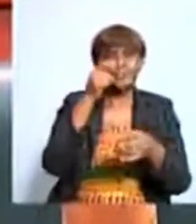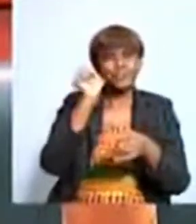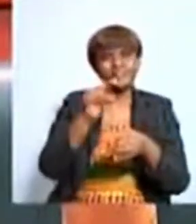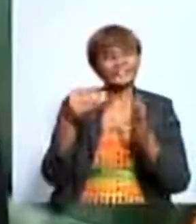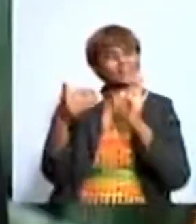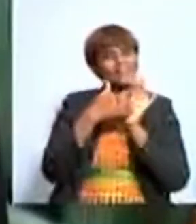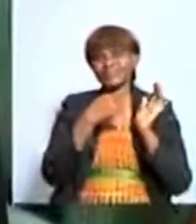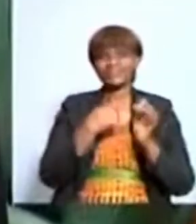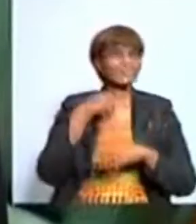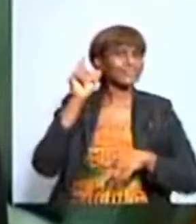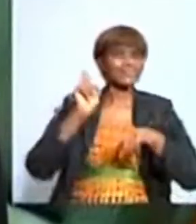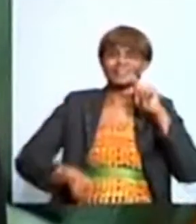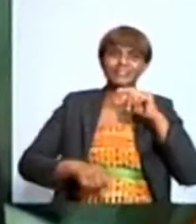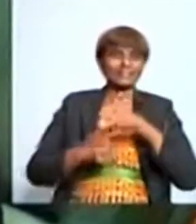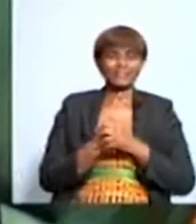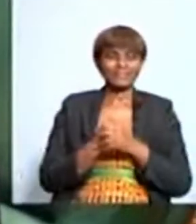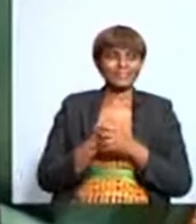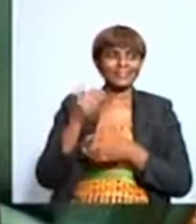me.